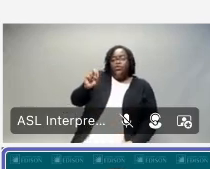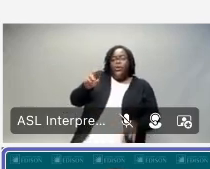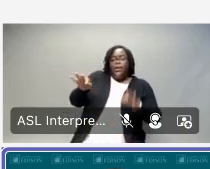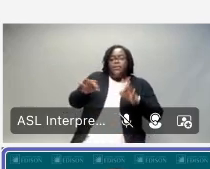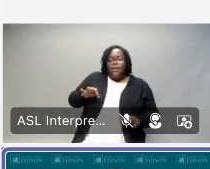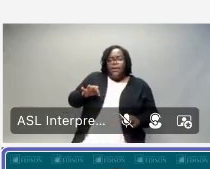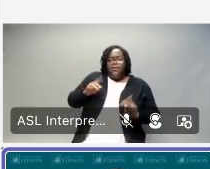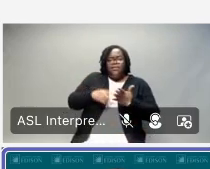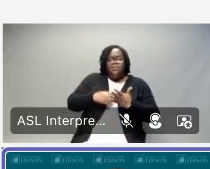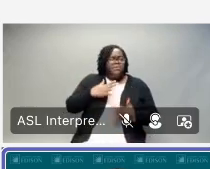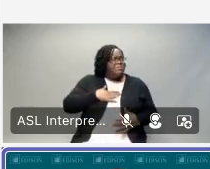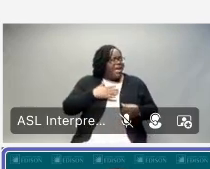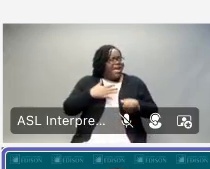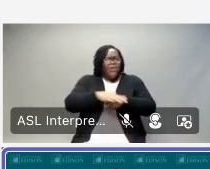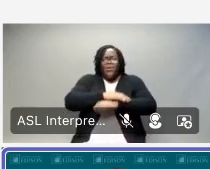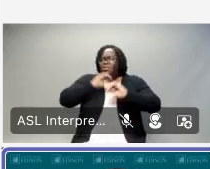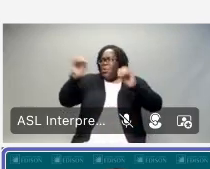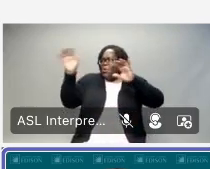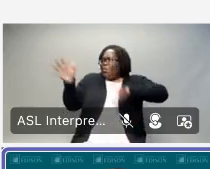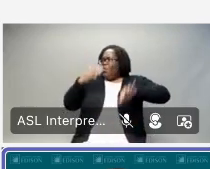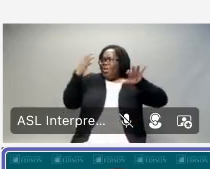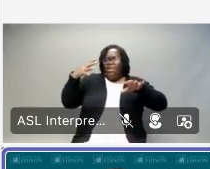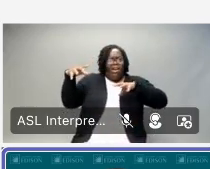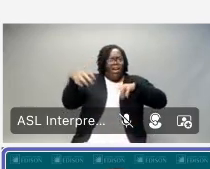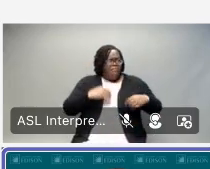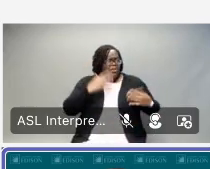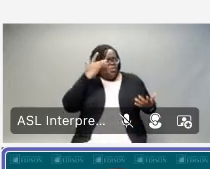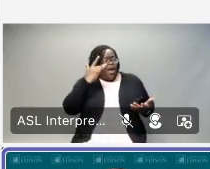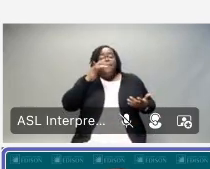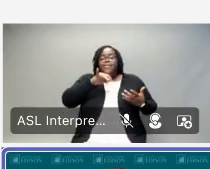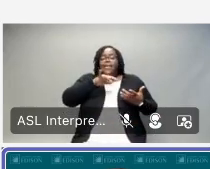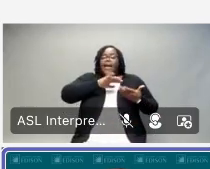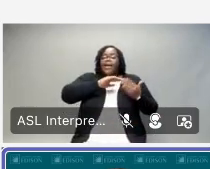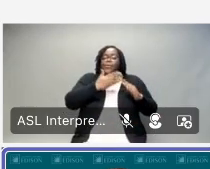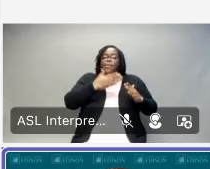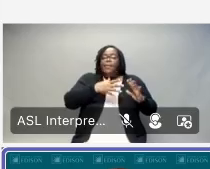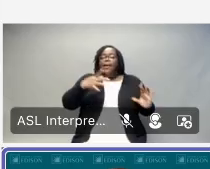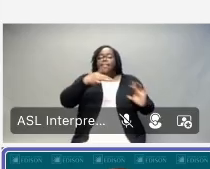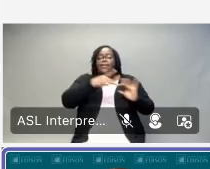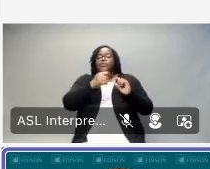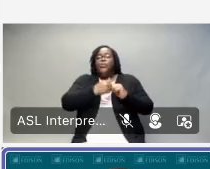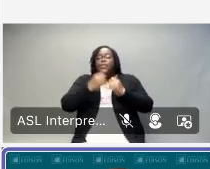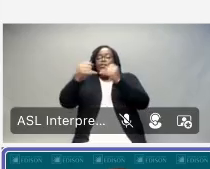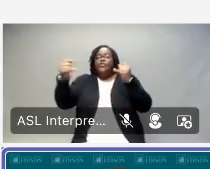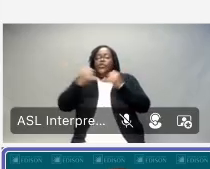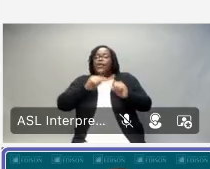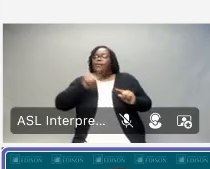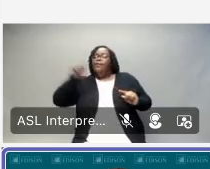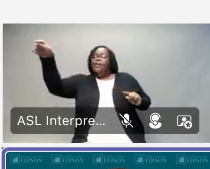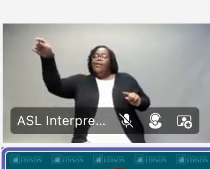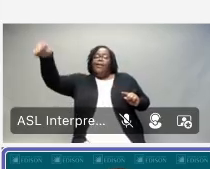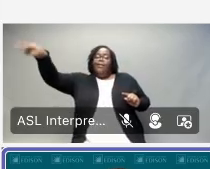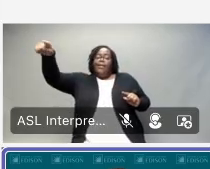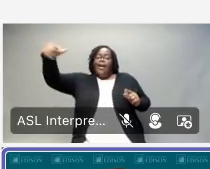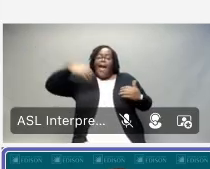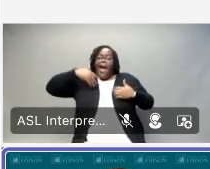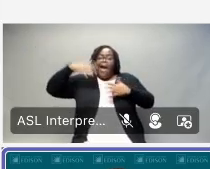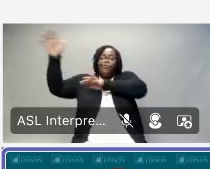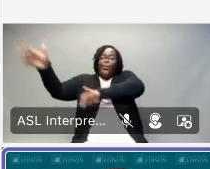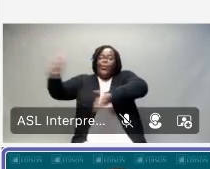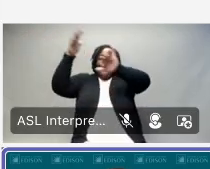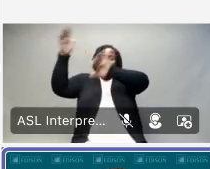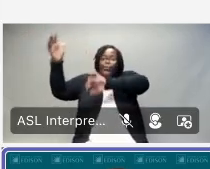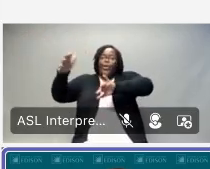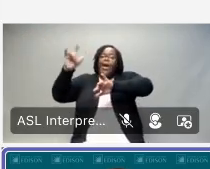gosh, my area doesn't have wind, but that community may be connected to a circuit that does have wind. And so we have to look at the